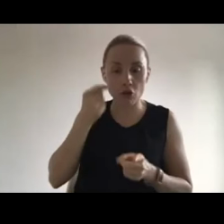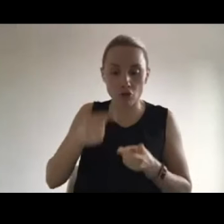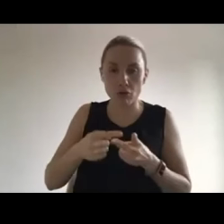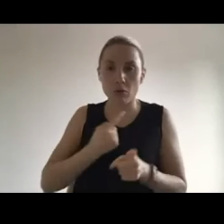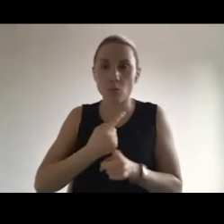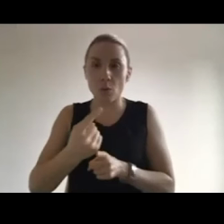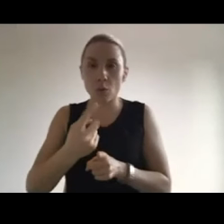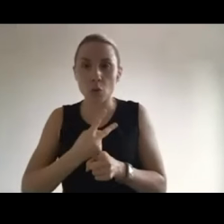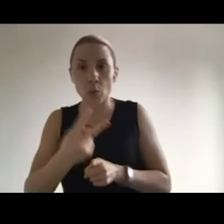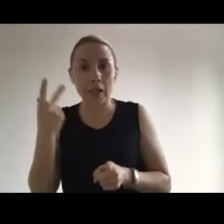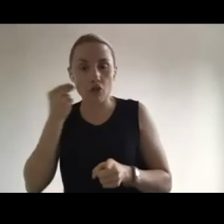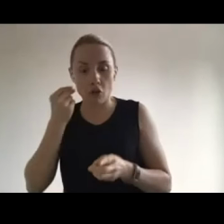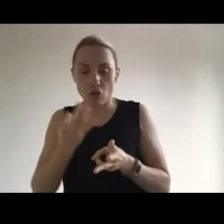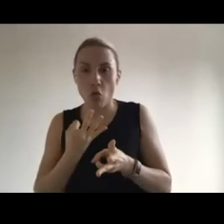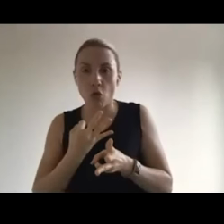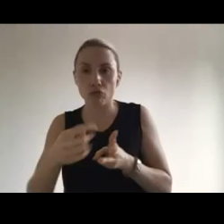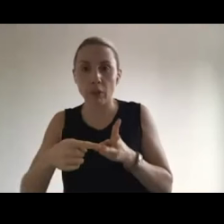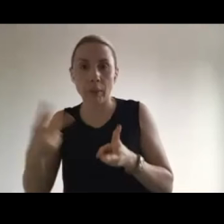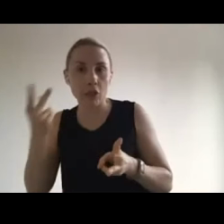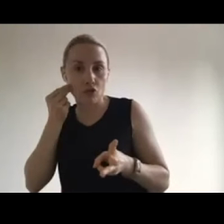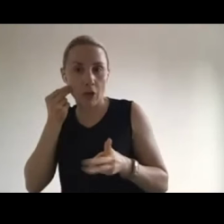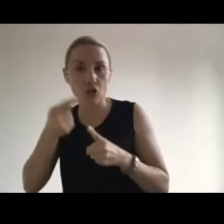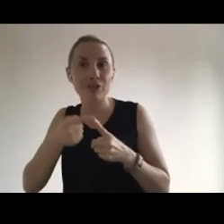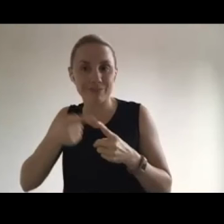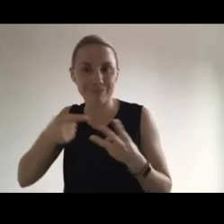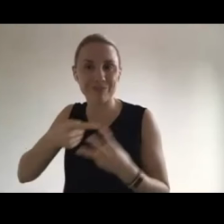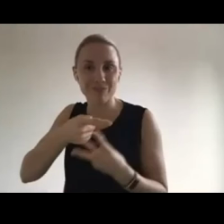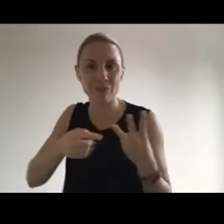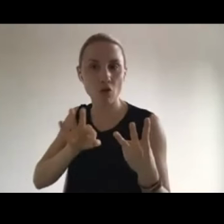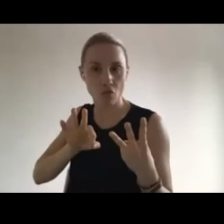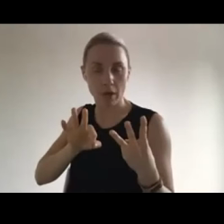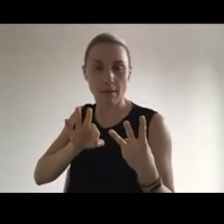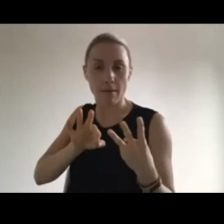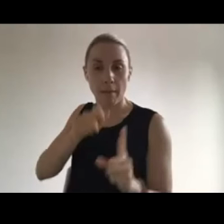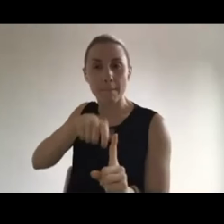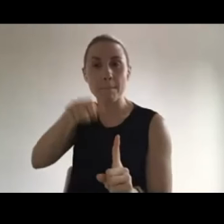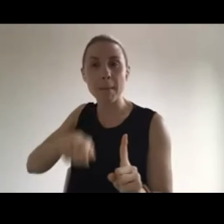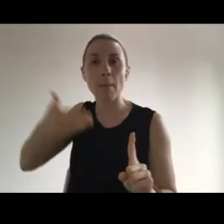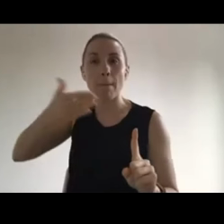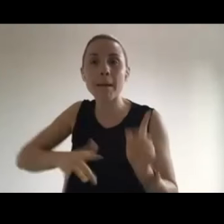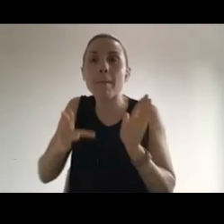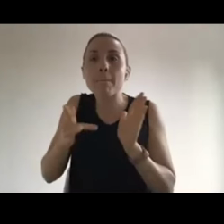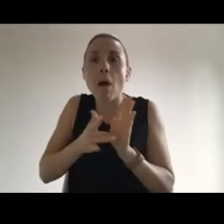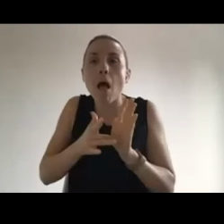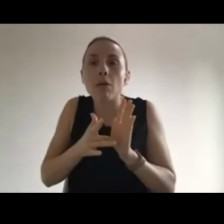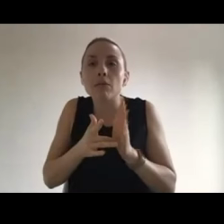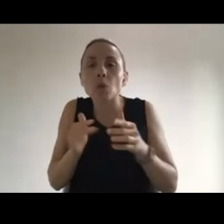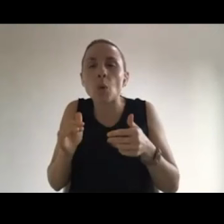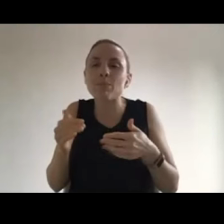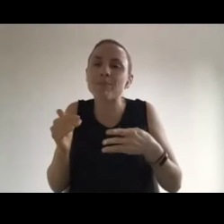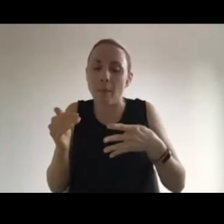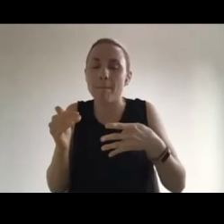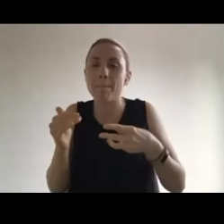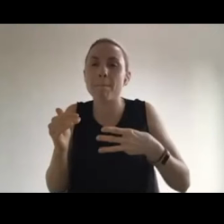we included people who had mild to moderate hearing loss, which would allow us to not only see whether the drug is